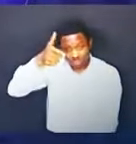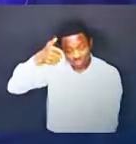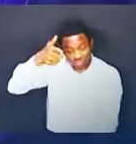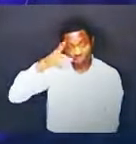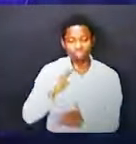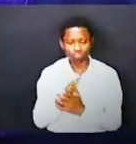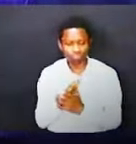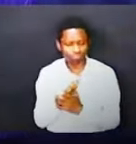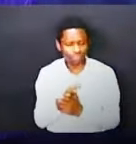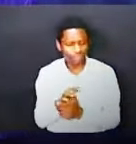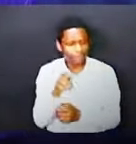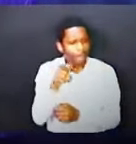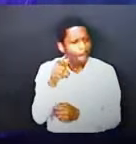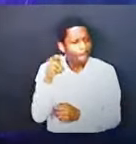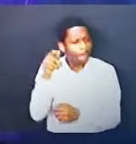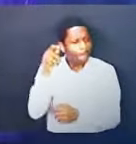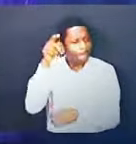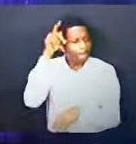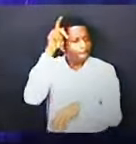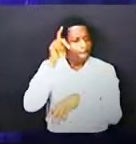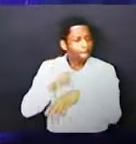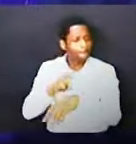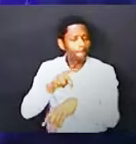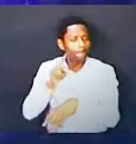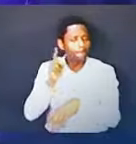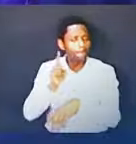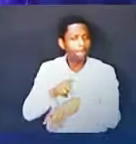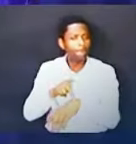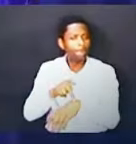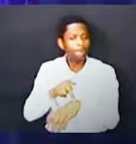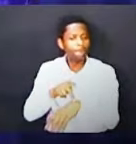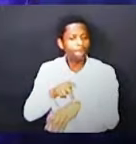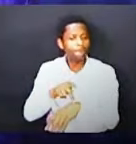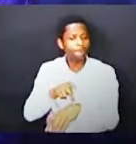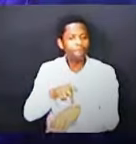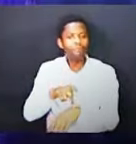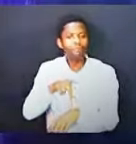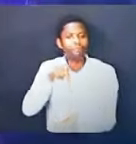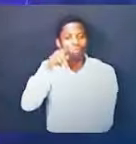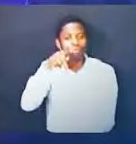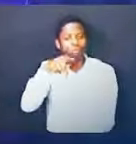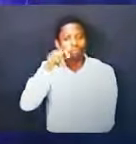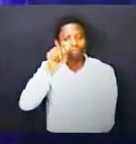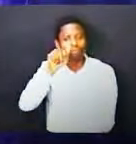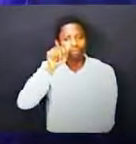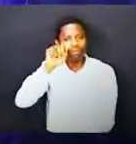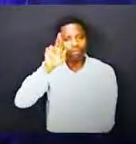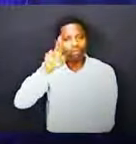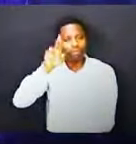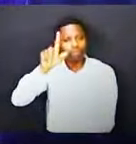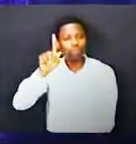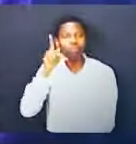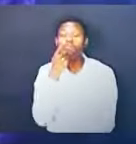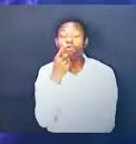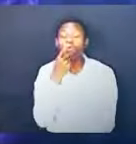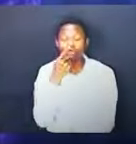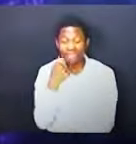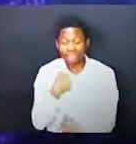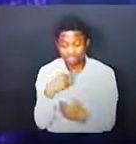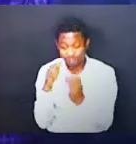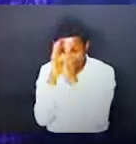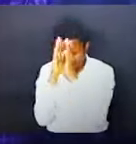verse 14. And this is how he ended the prayer.